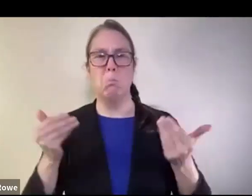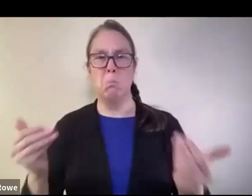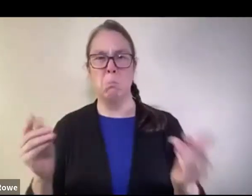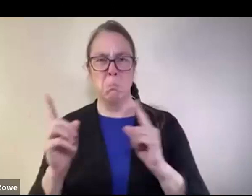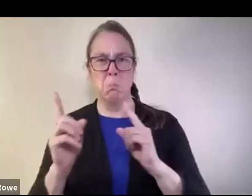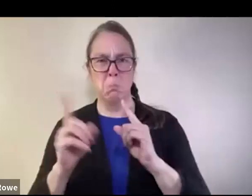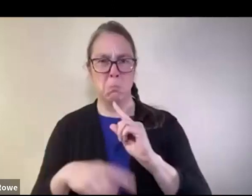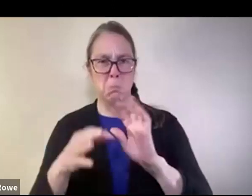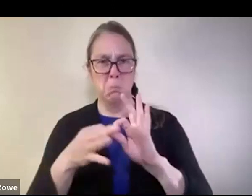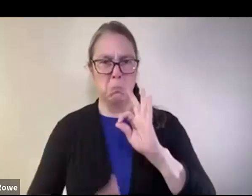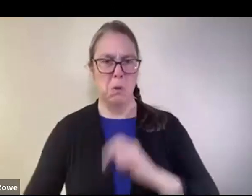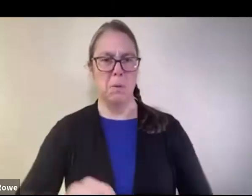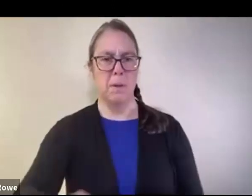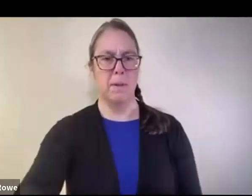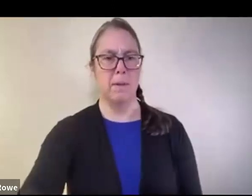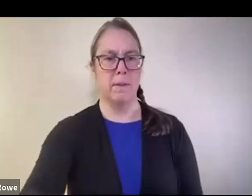Okay.